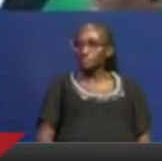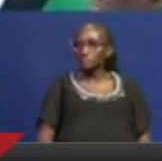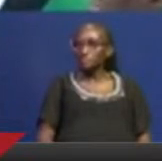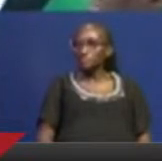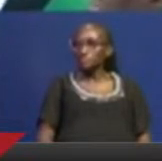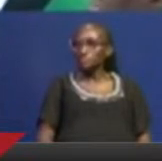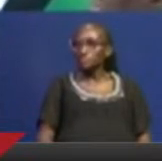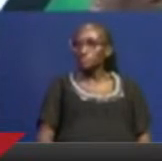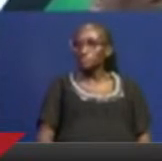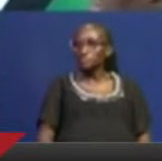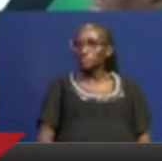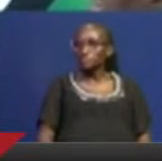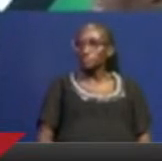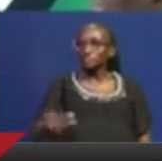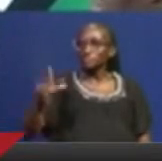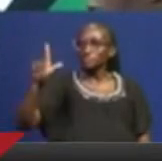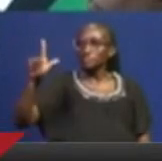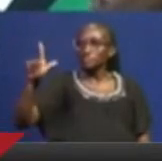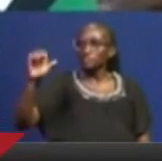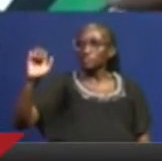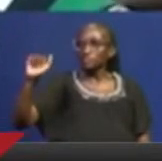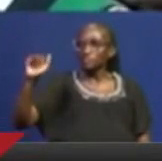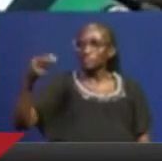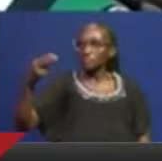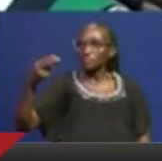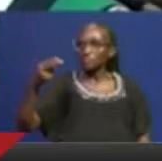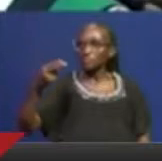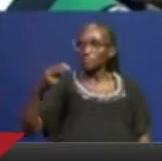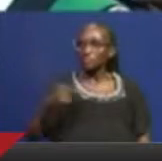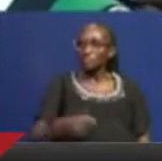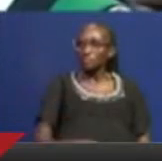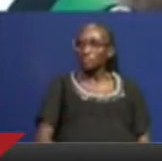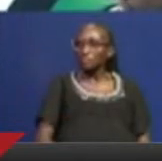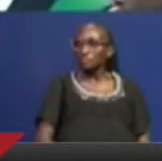Kajiado County Lea Sankaire.